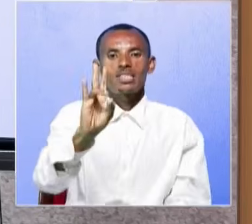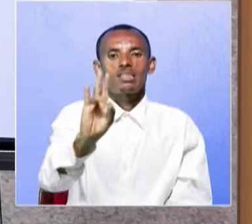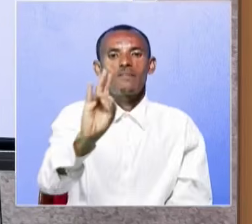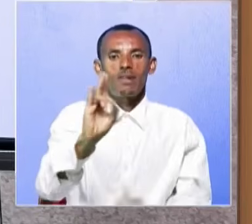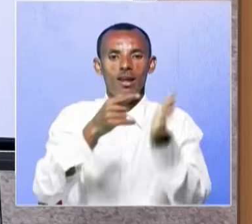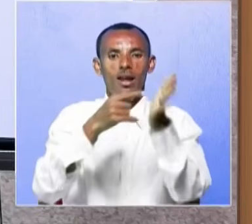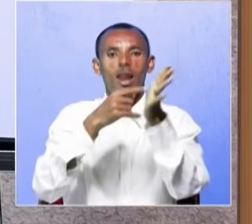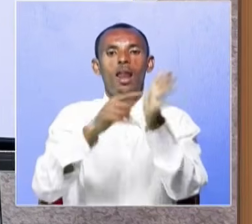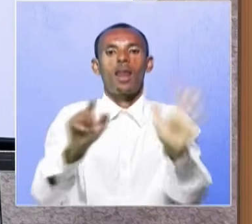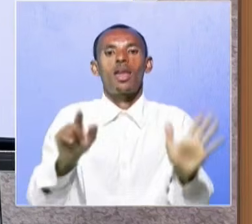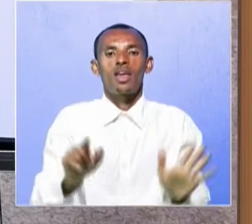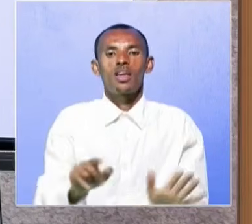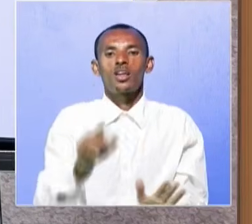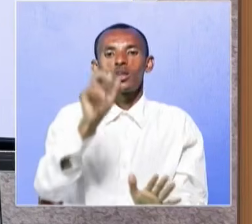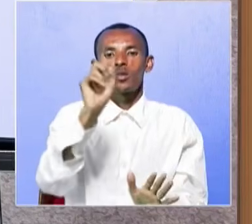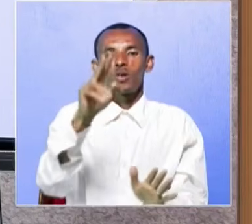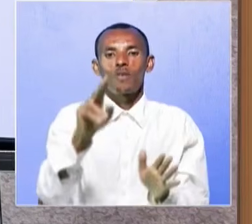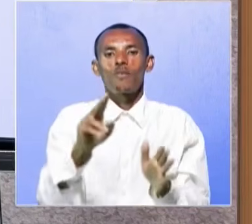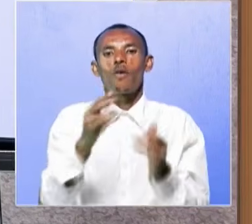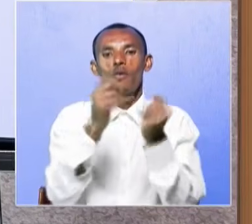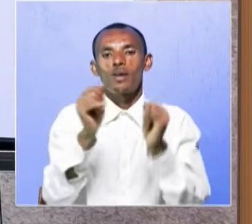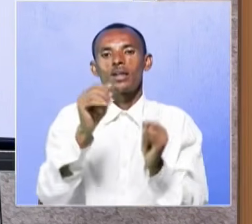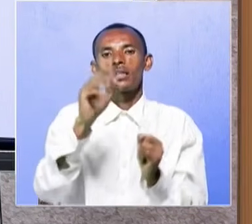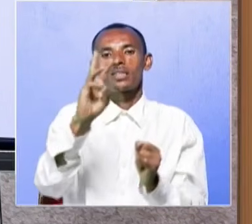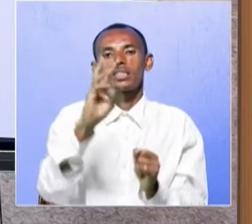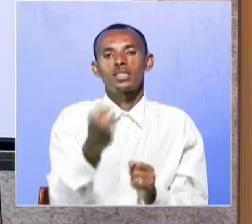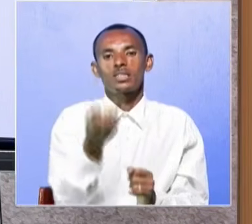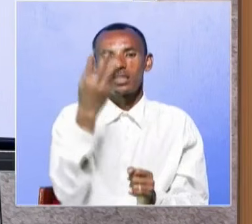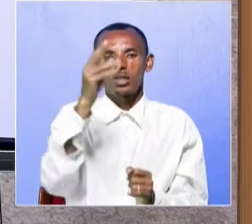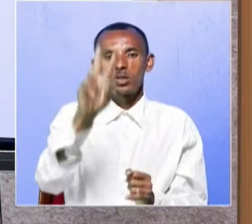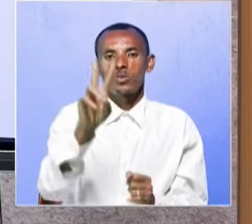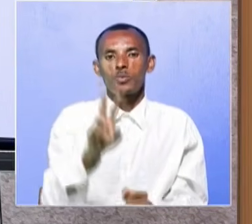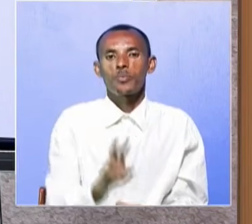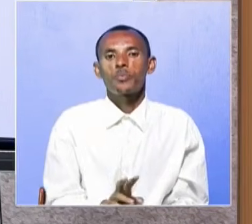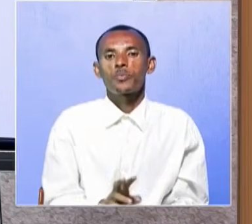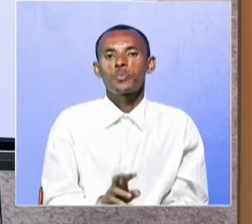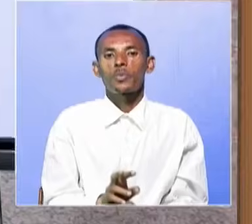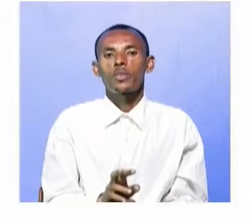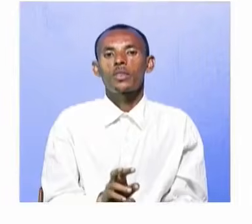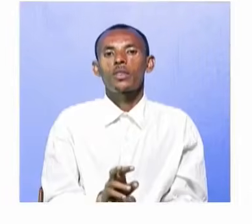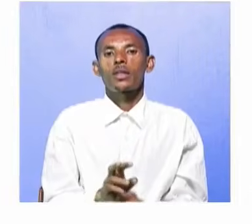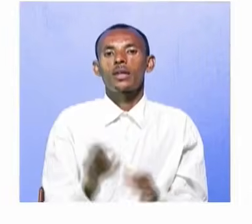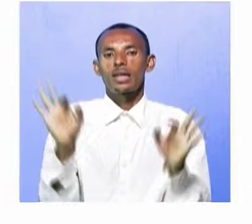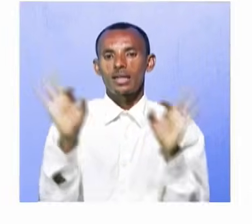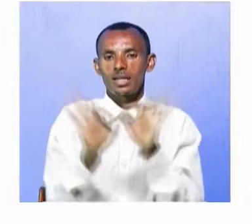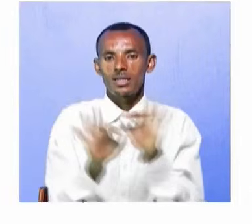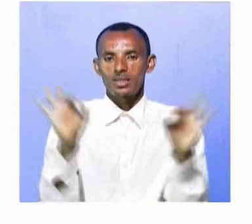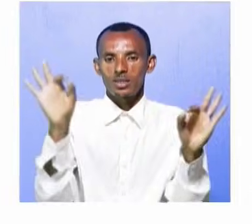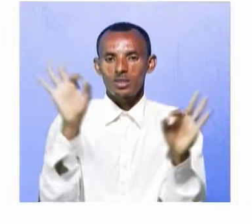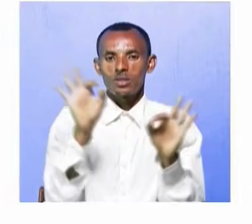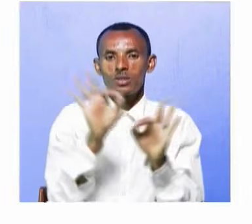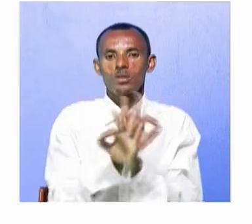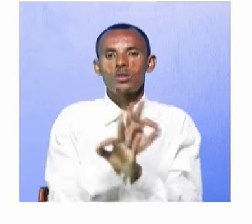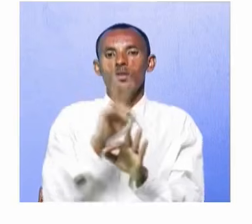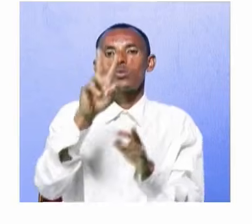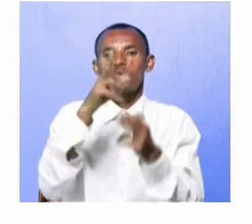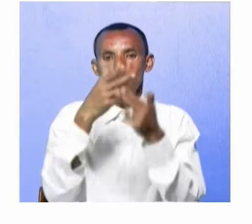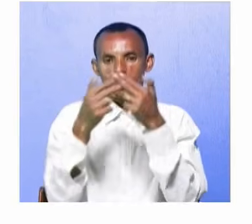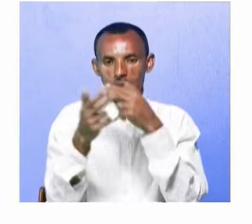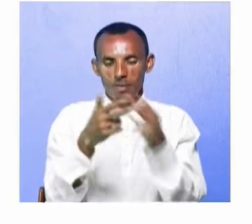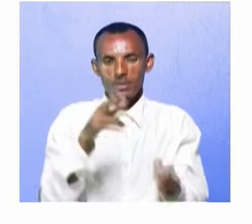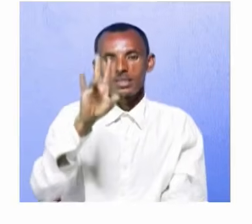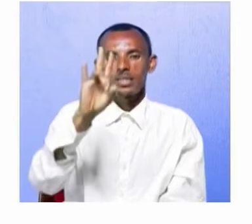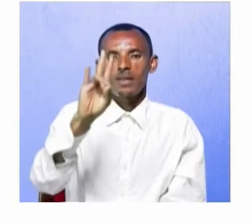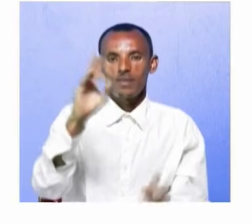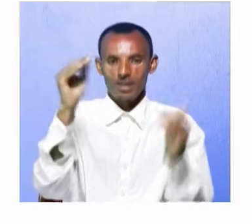Clearly 12 over 6 is 2. 2 is equals to x over 7. So crisscross it. So 2 times 7 is